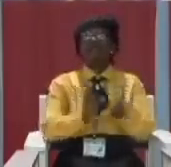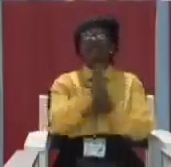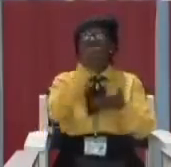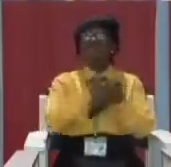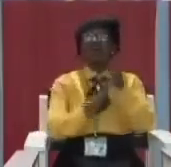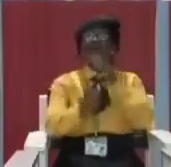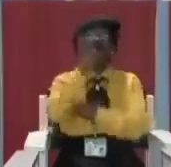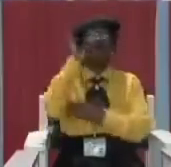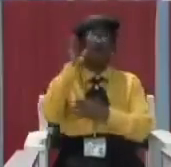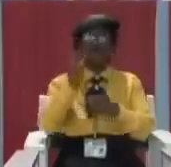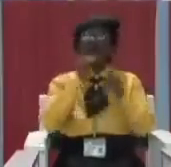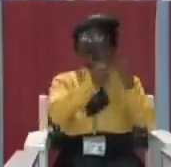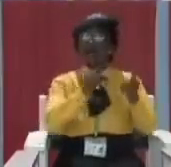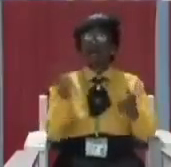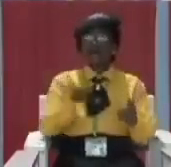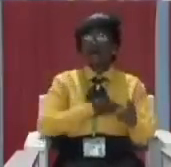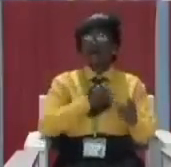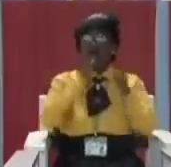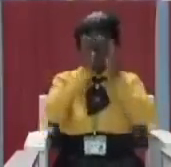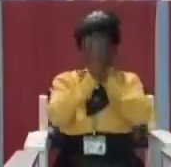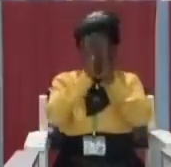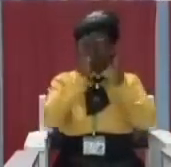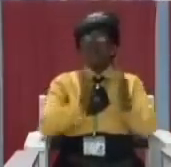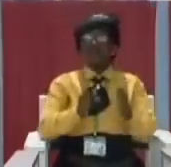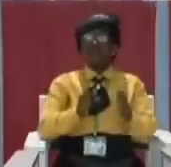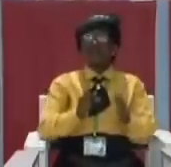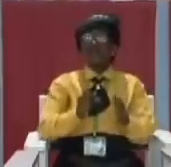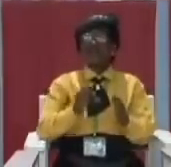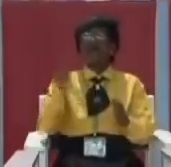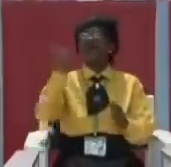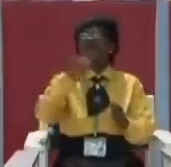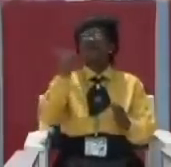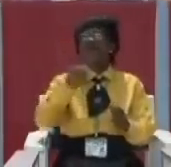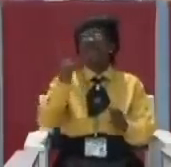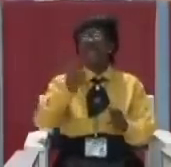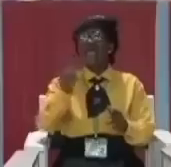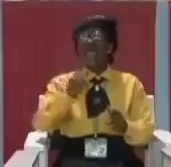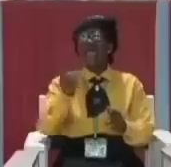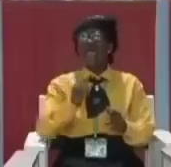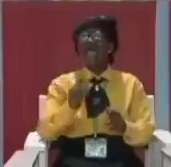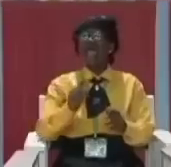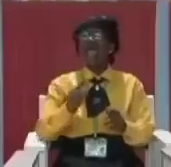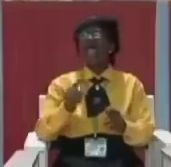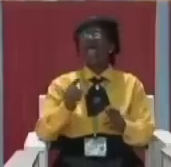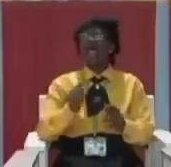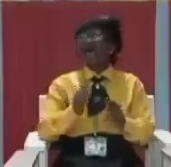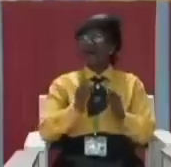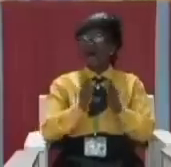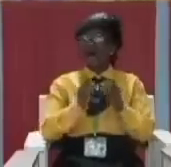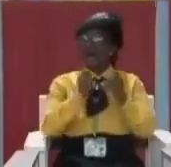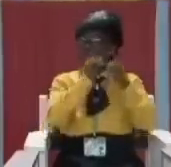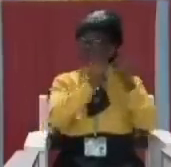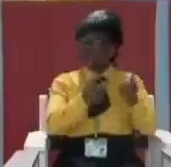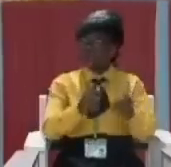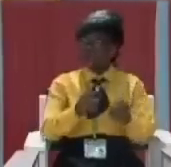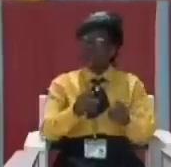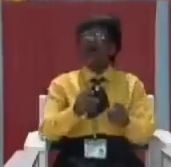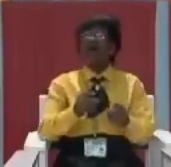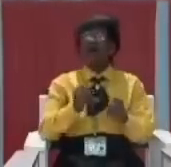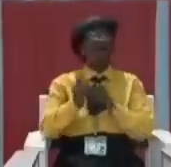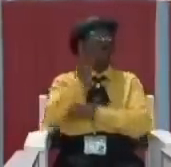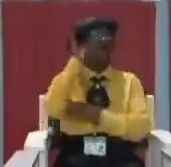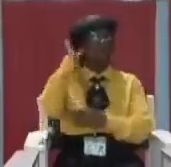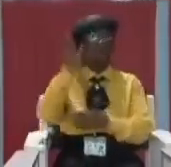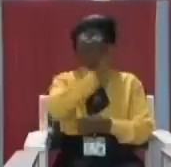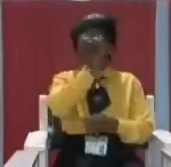believe that where science has failed, God will not fail? Then let me hear you shout hallelujah.